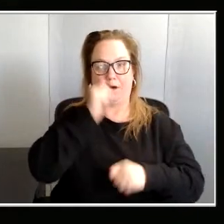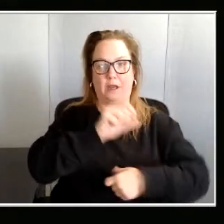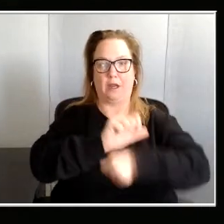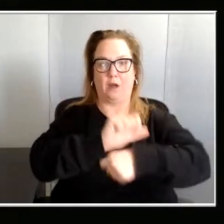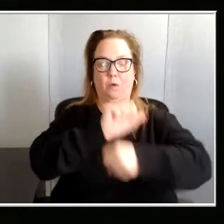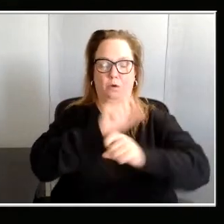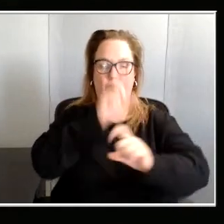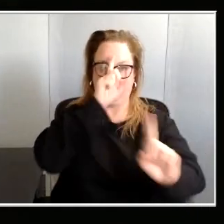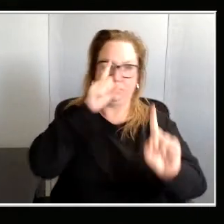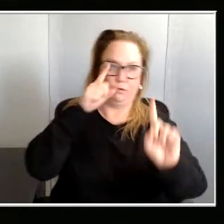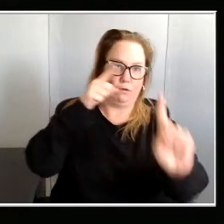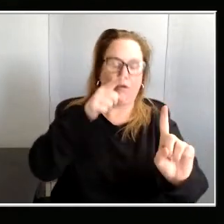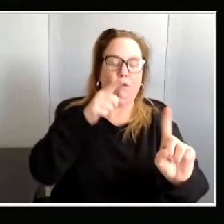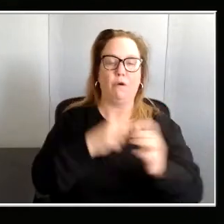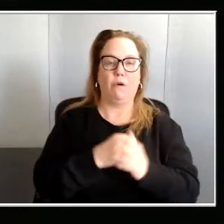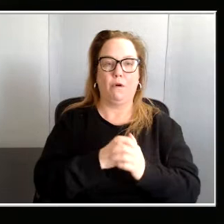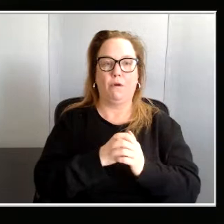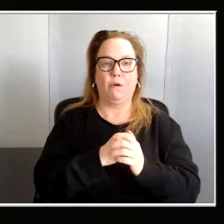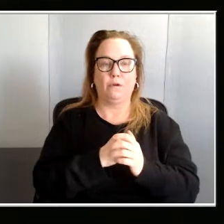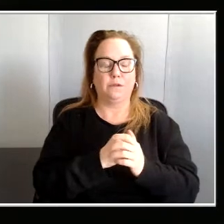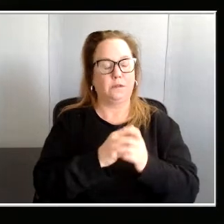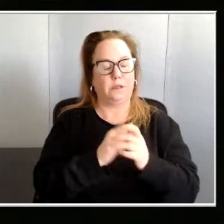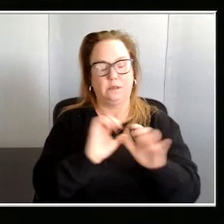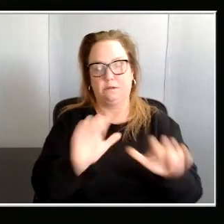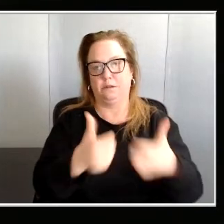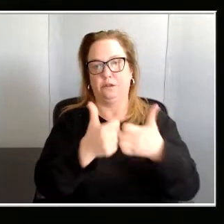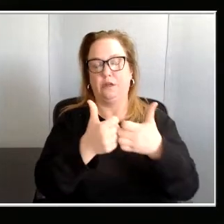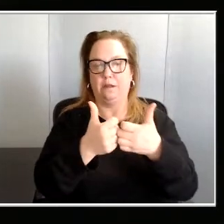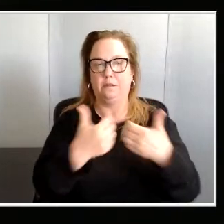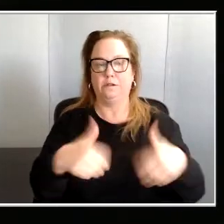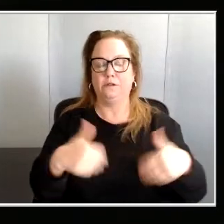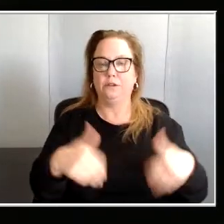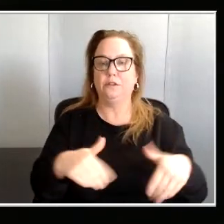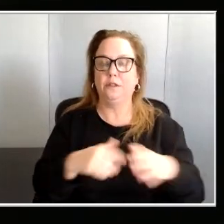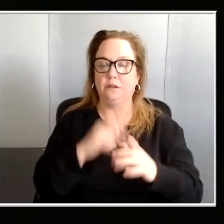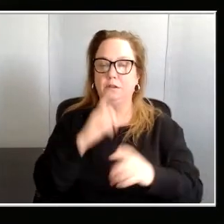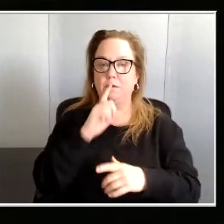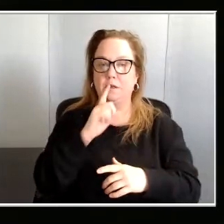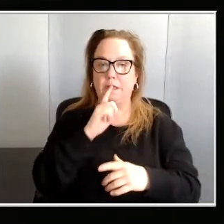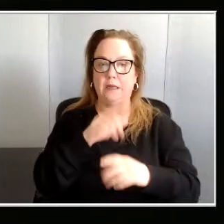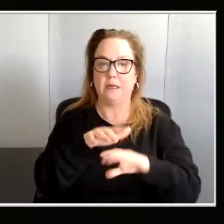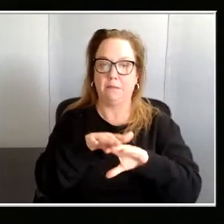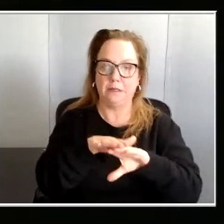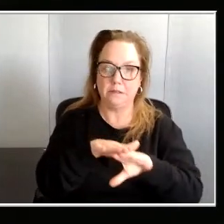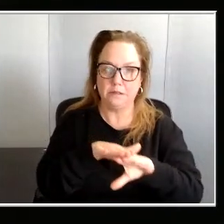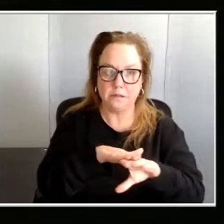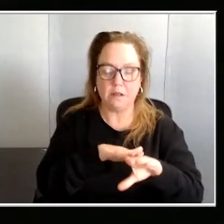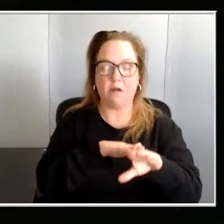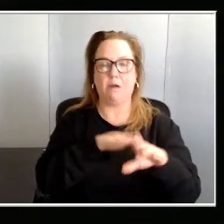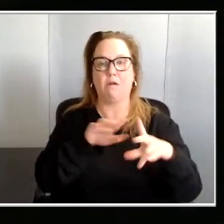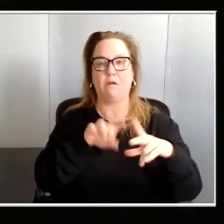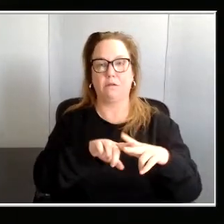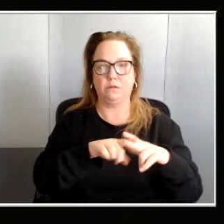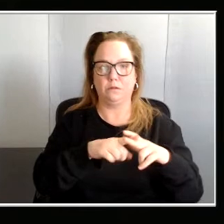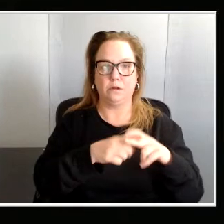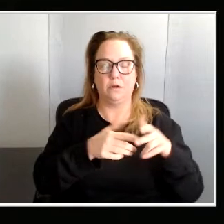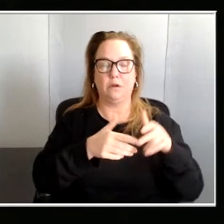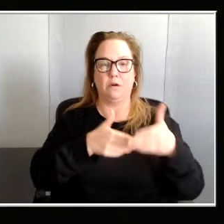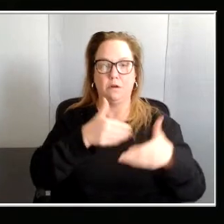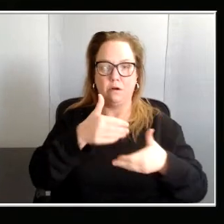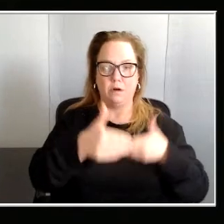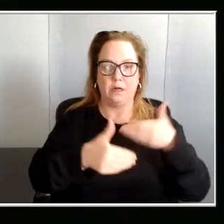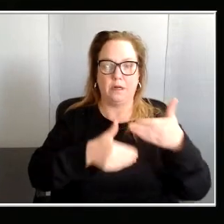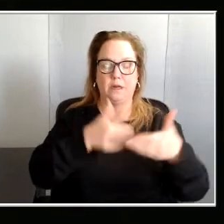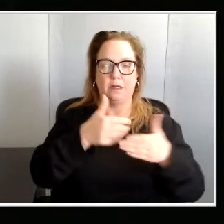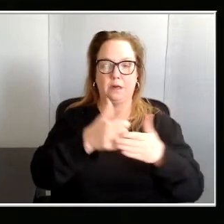goals is the most challenging part. It can particularly be slow in the beginning as you're quite far from the goal, but as you